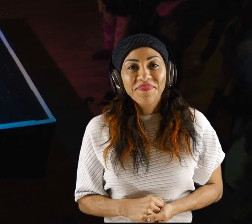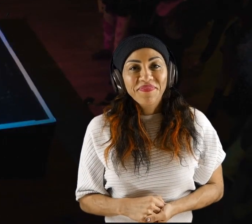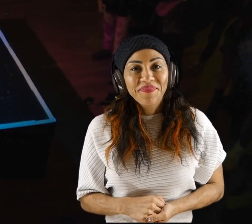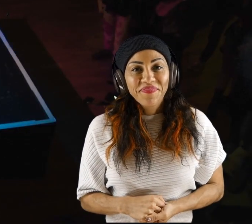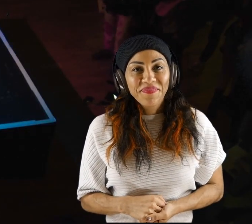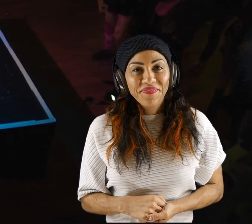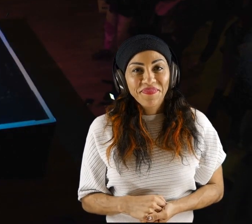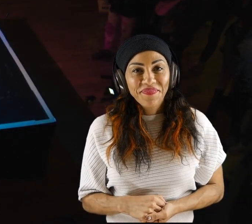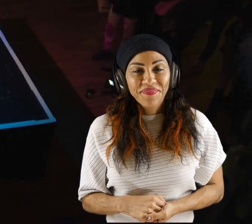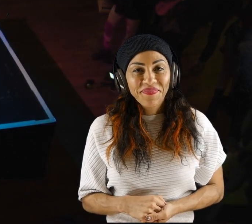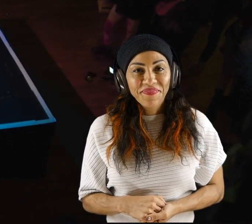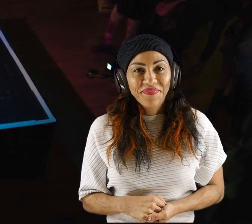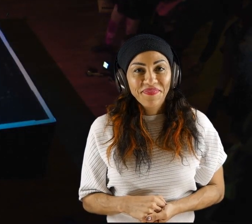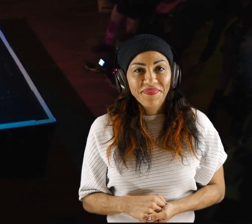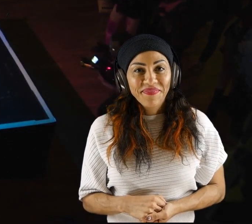Hey.